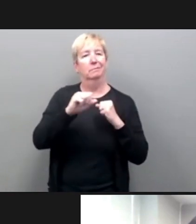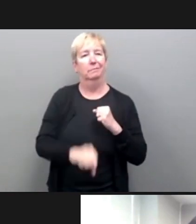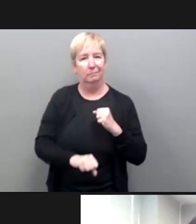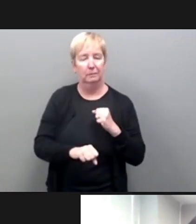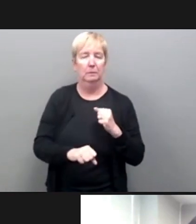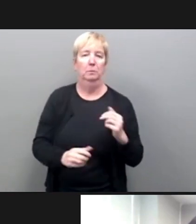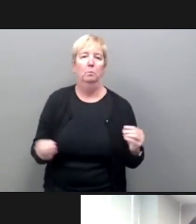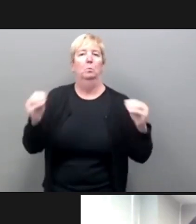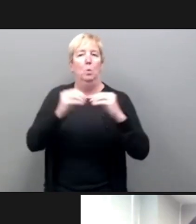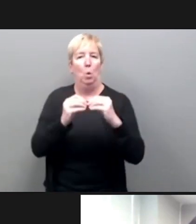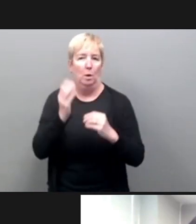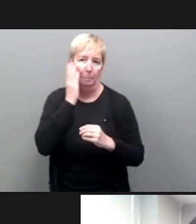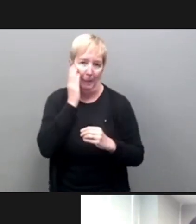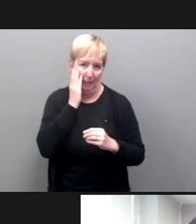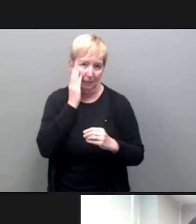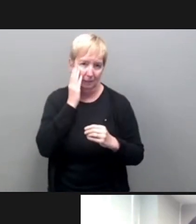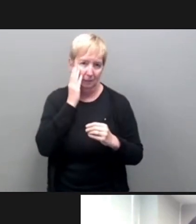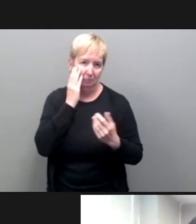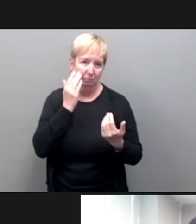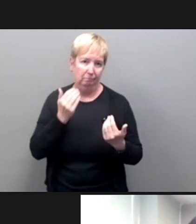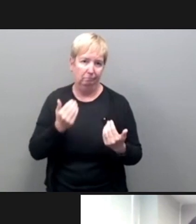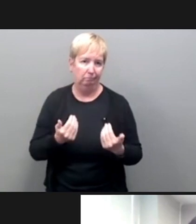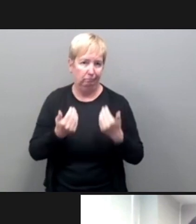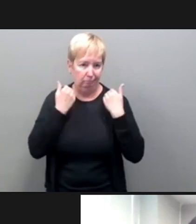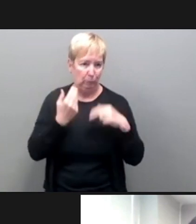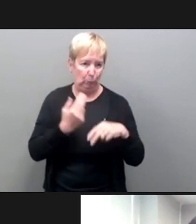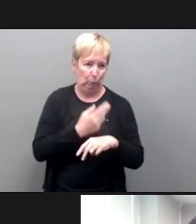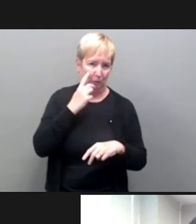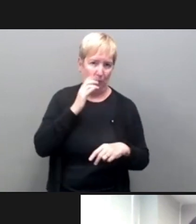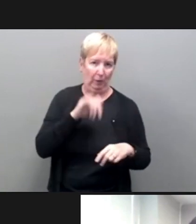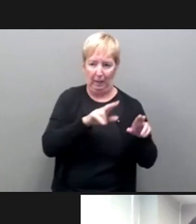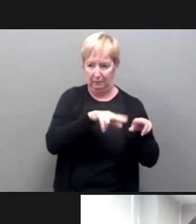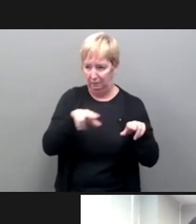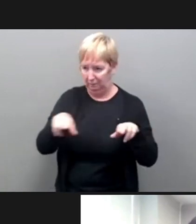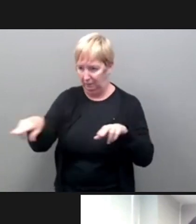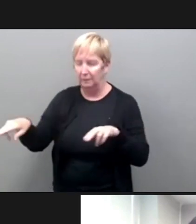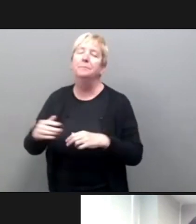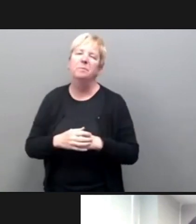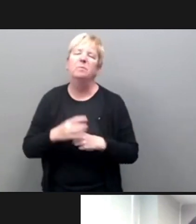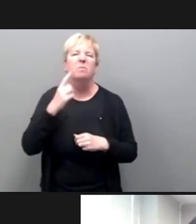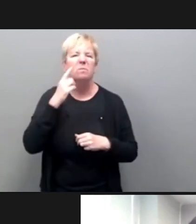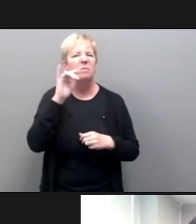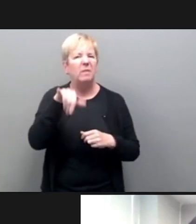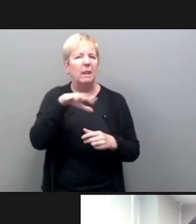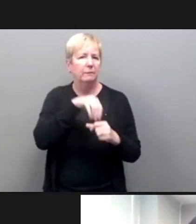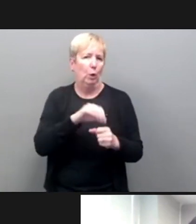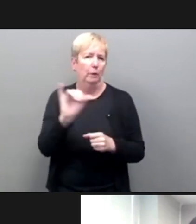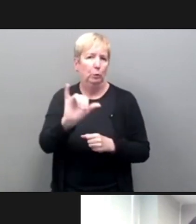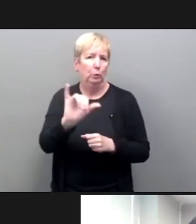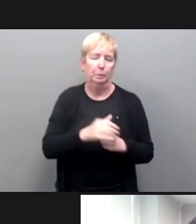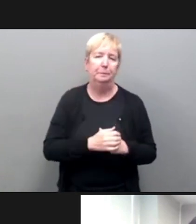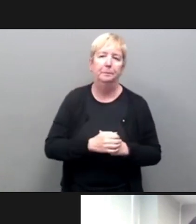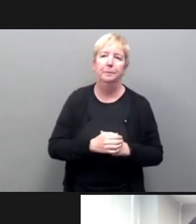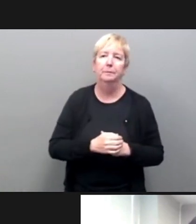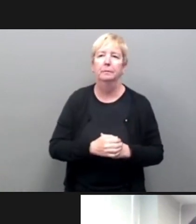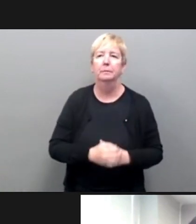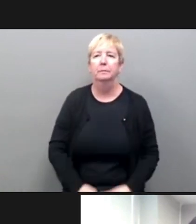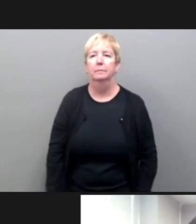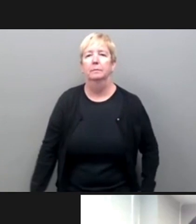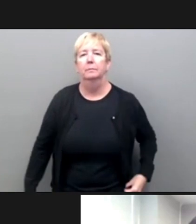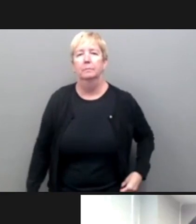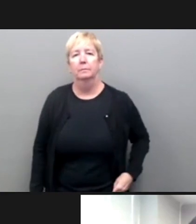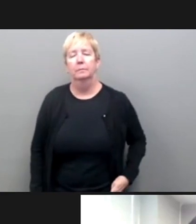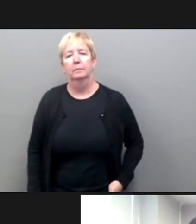used in that population. So I think that is also contributing to this. That's